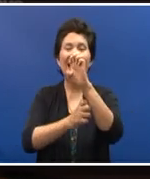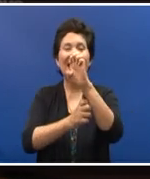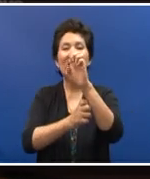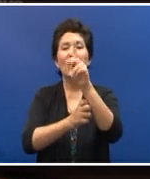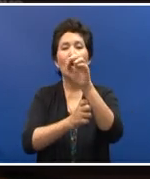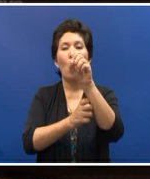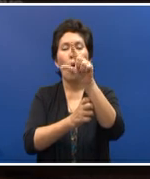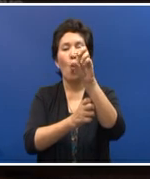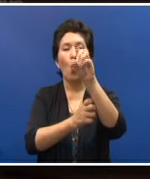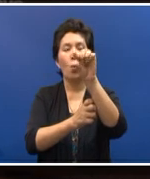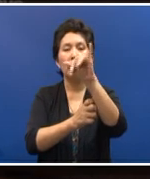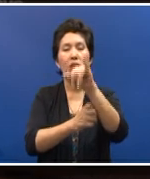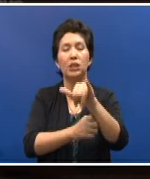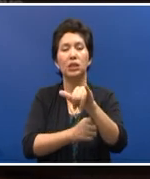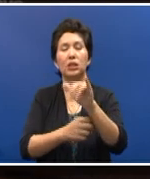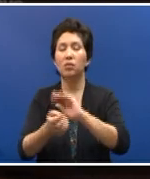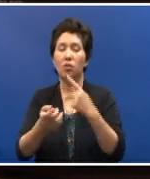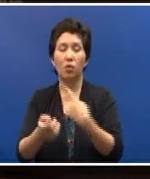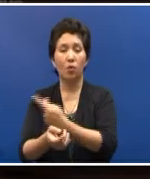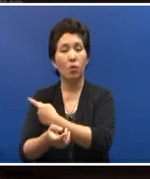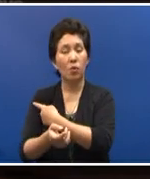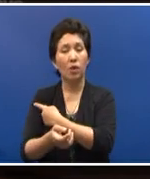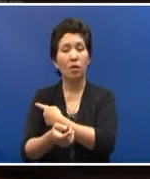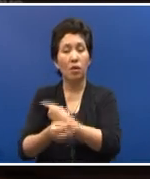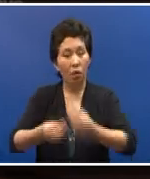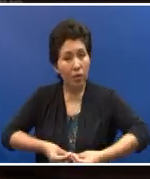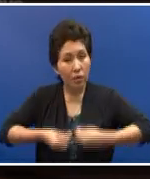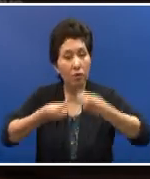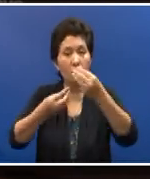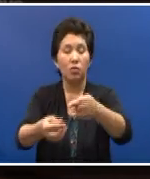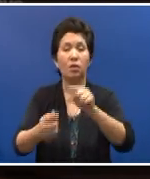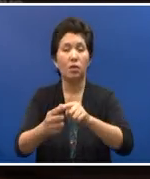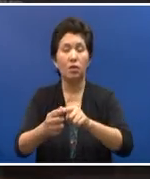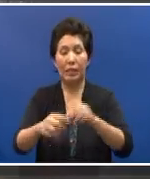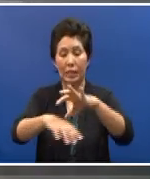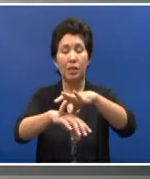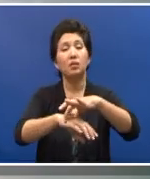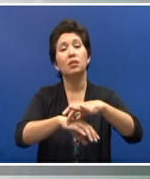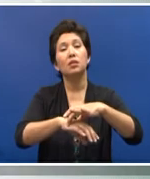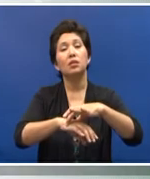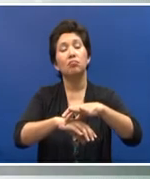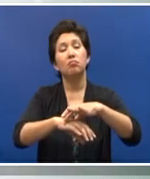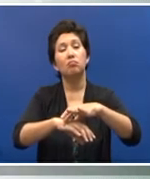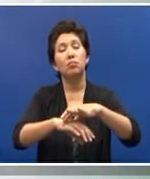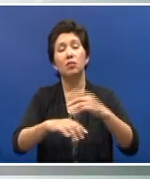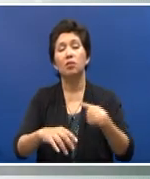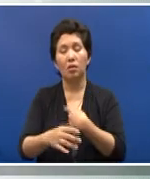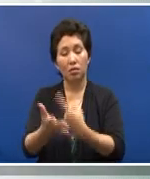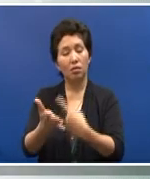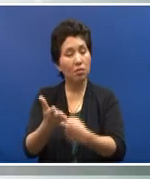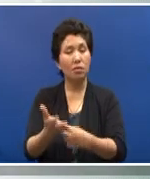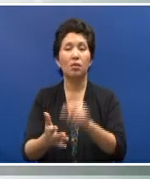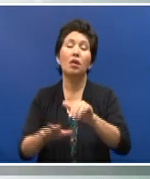Okay, or are we blatantly contributing to the destructions of nature? Okay, so we want to discuss